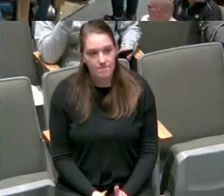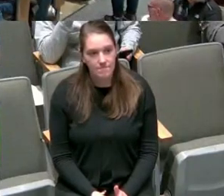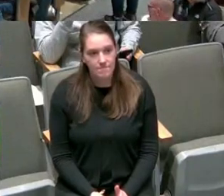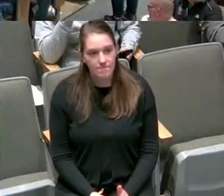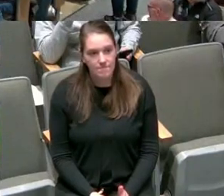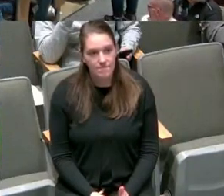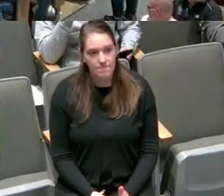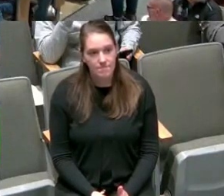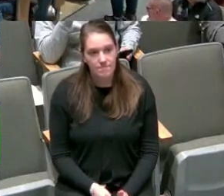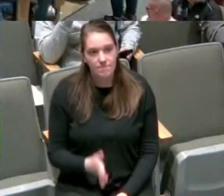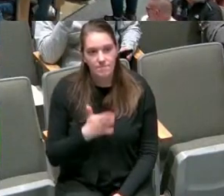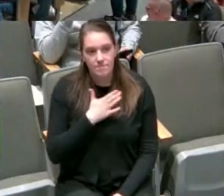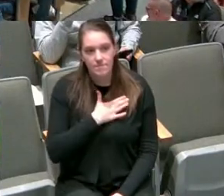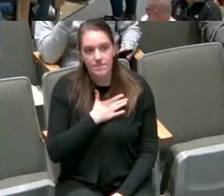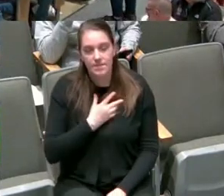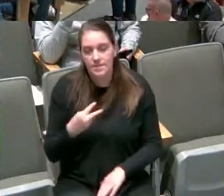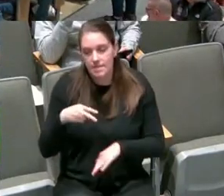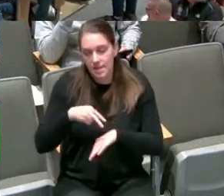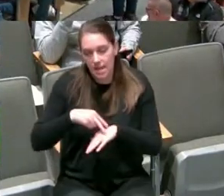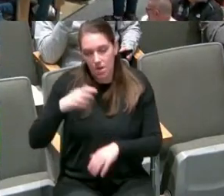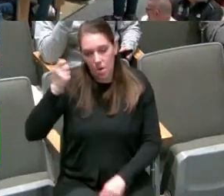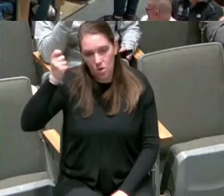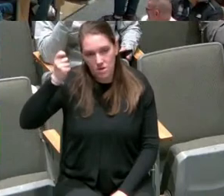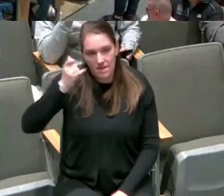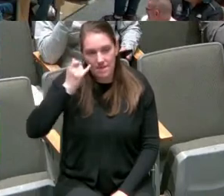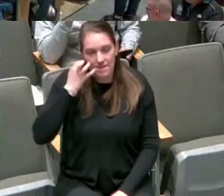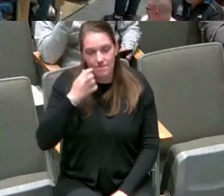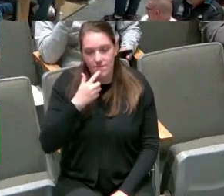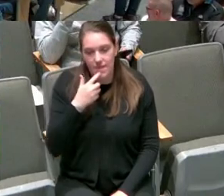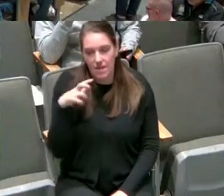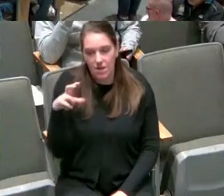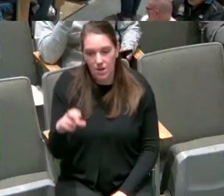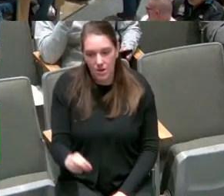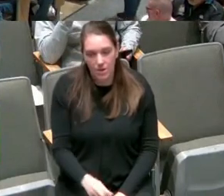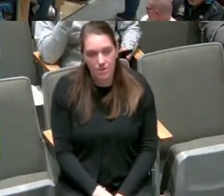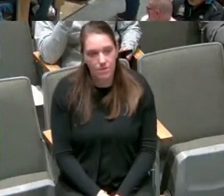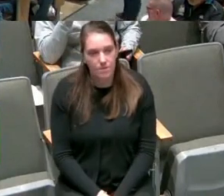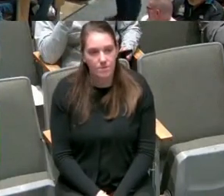a please stand and hold your card if you are in a name